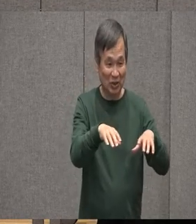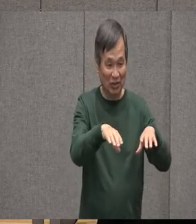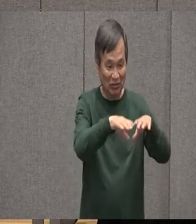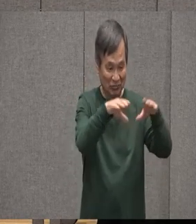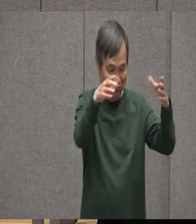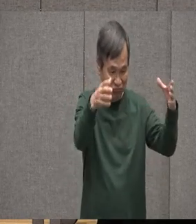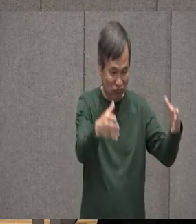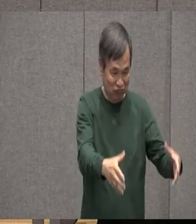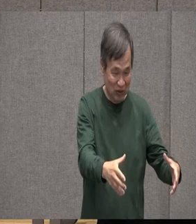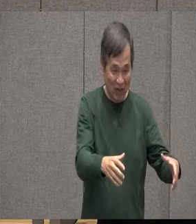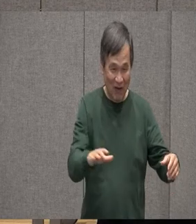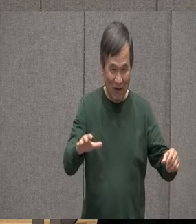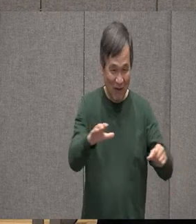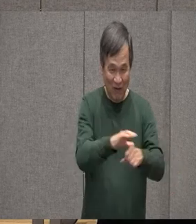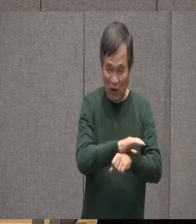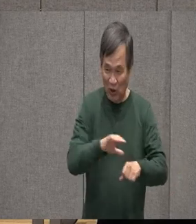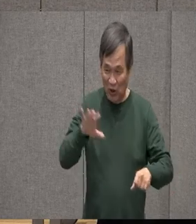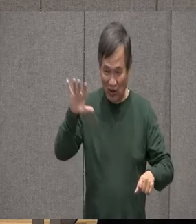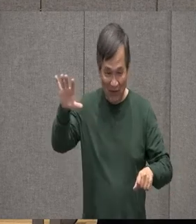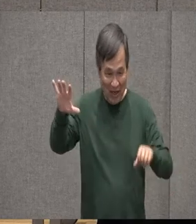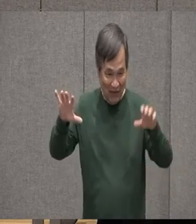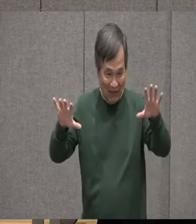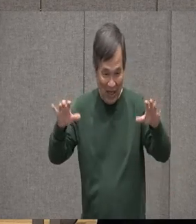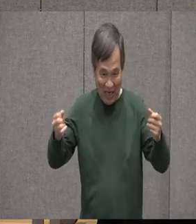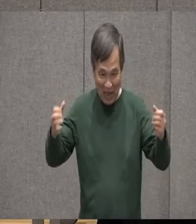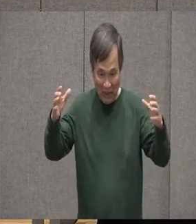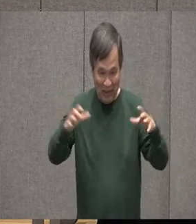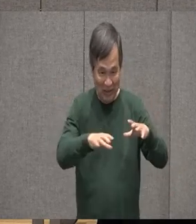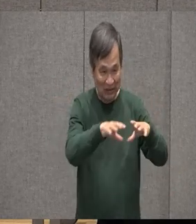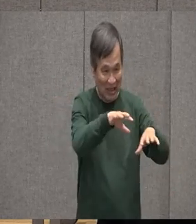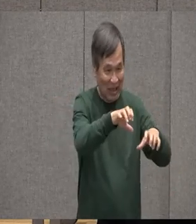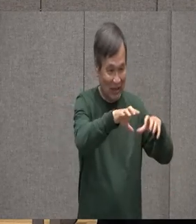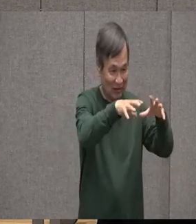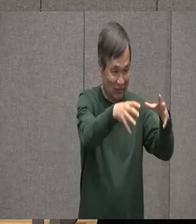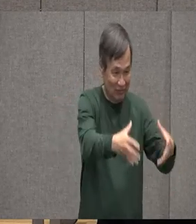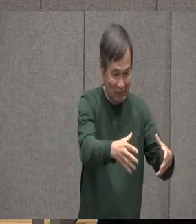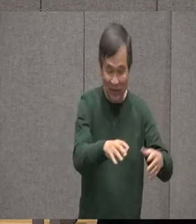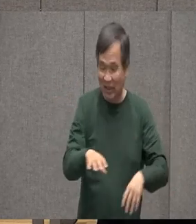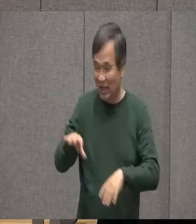would we have? Two just like this. Can you picture it?